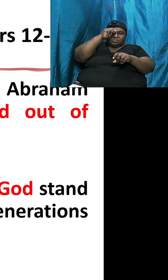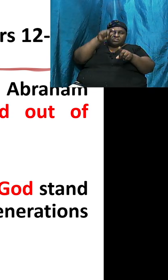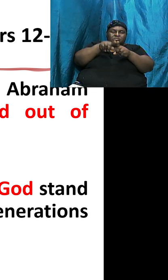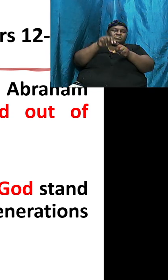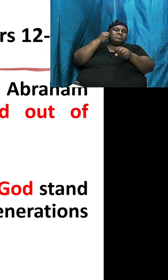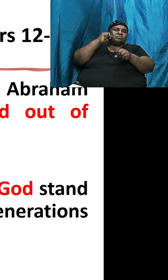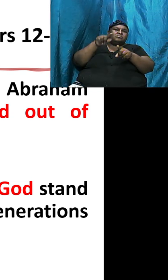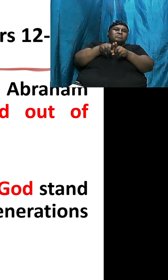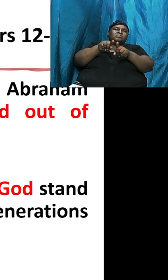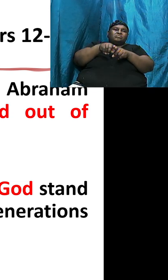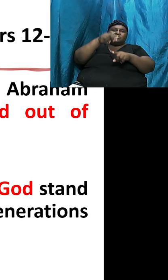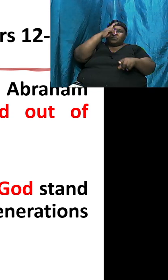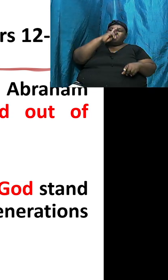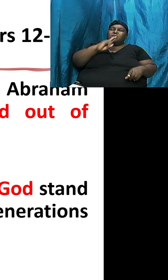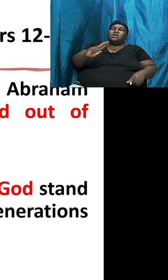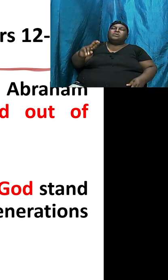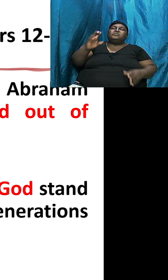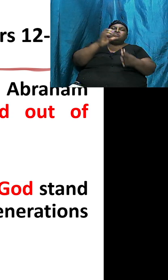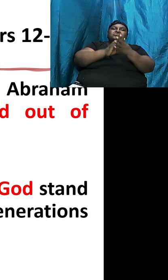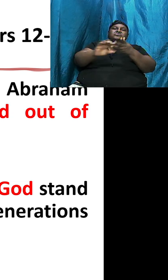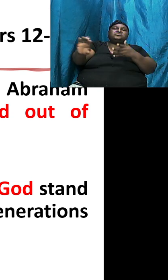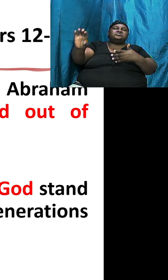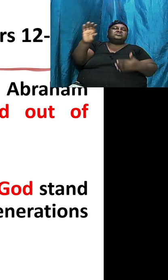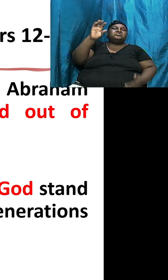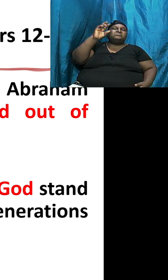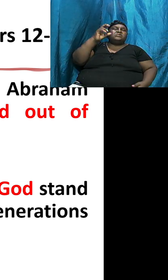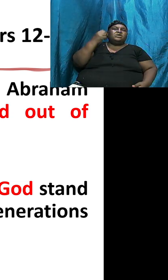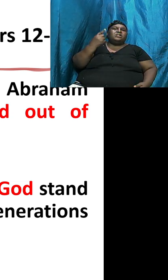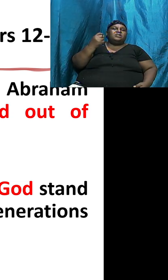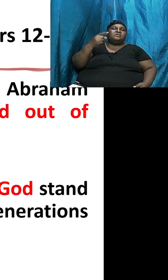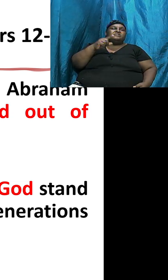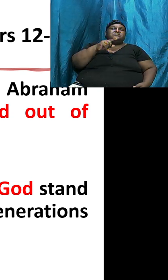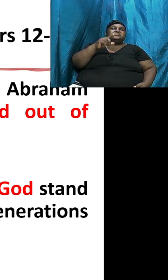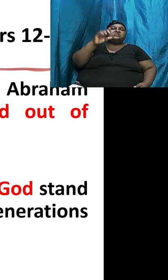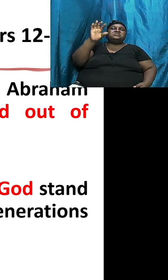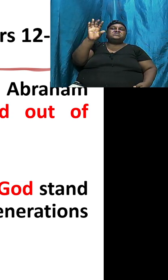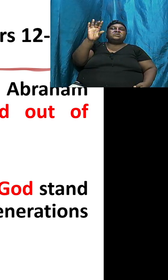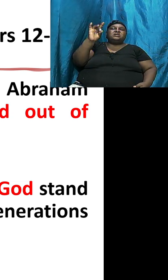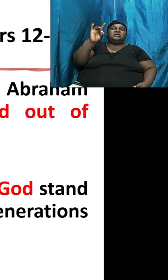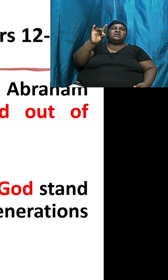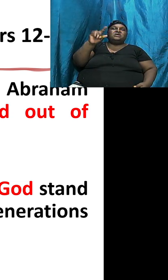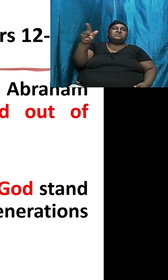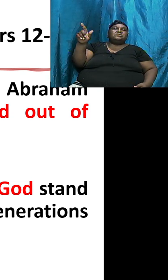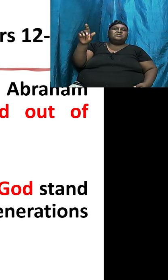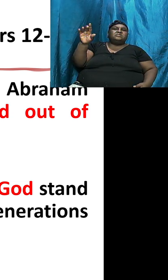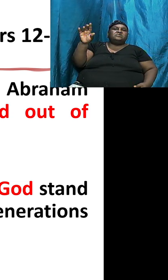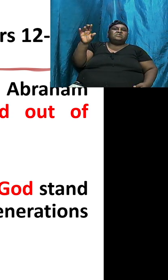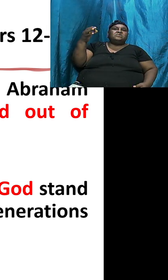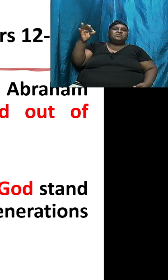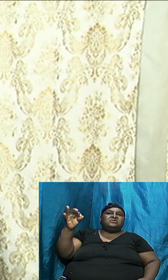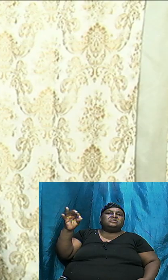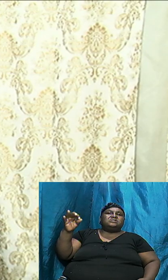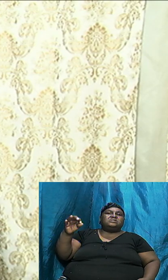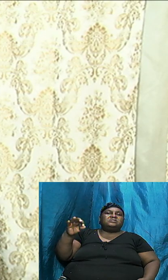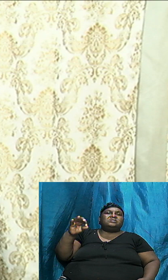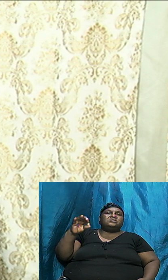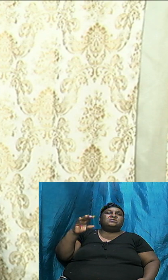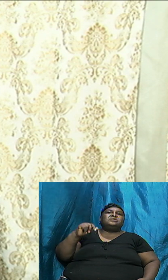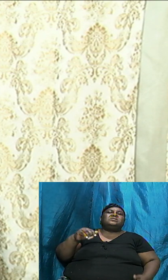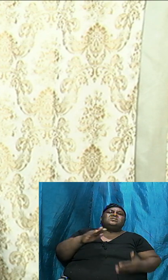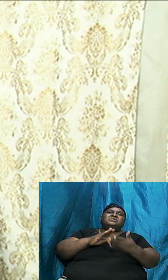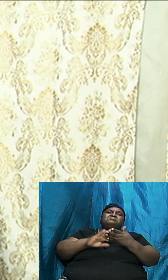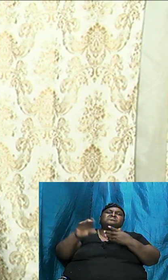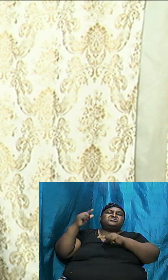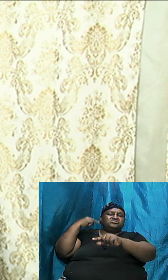Sisters Hebrews Chapter 11 Verses 8 To 19 Gives Us A Nice Little History Of That A Nice